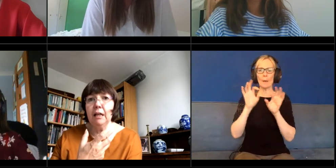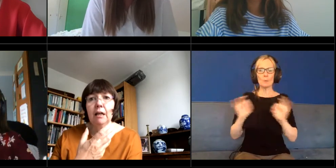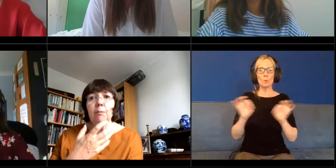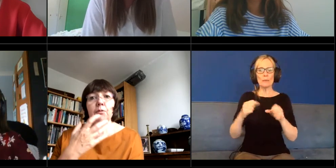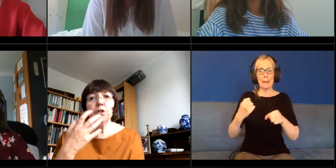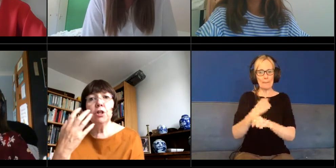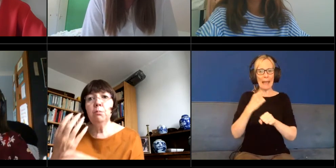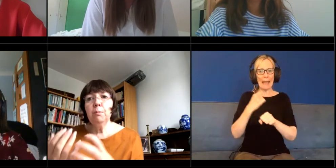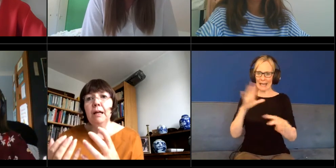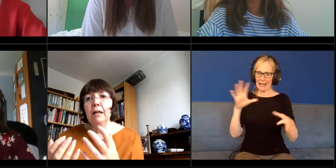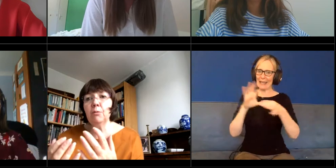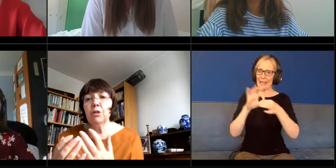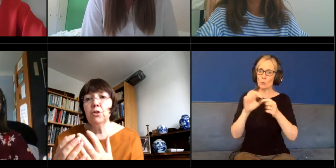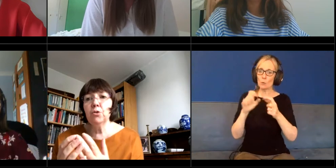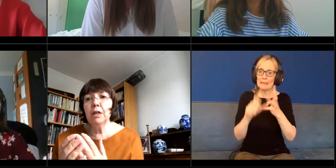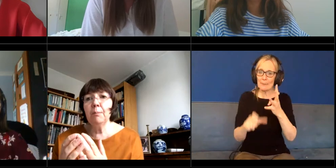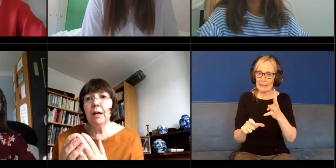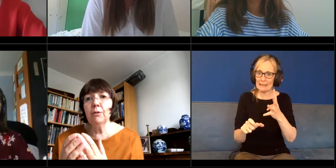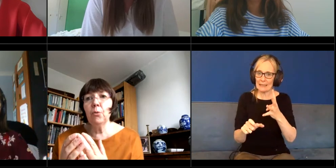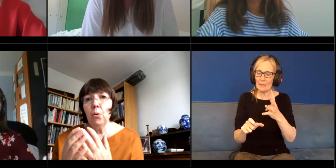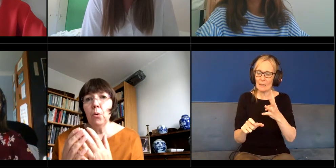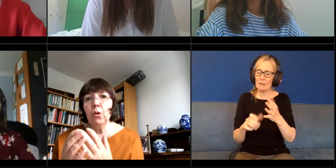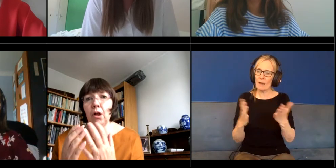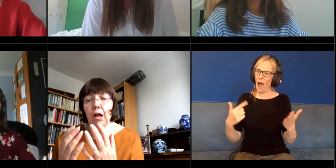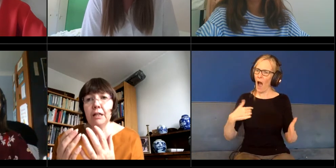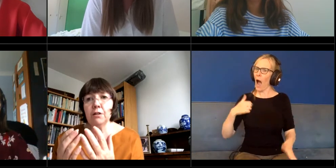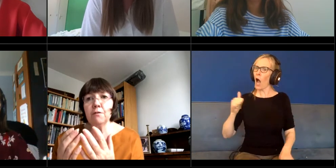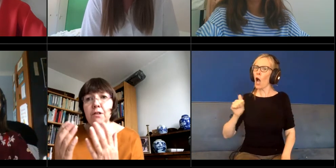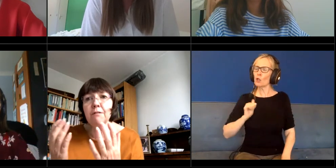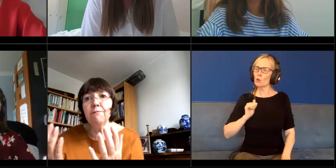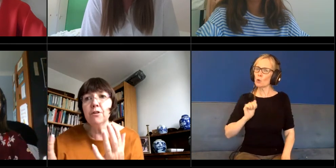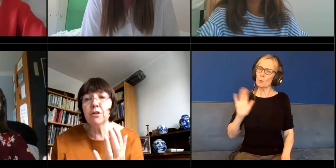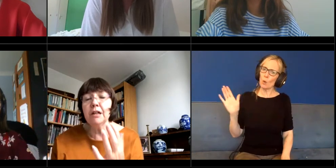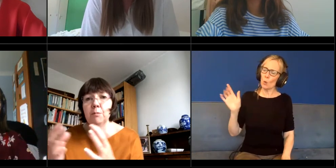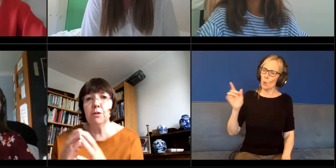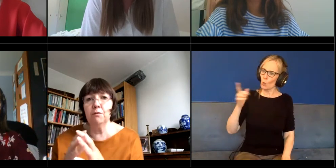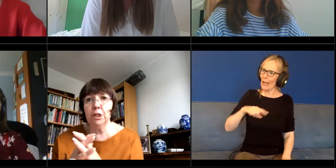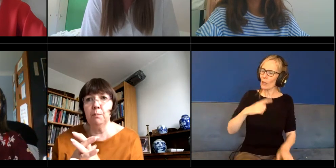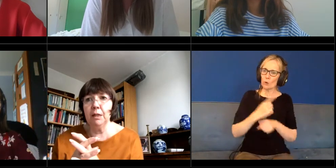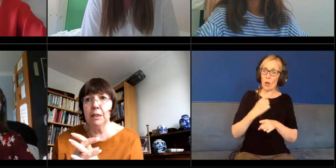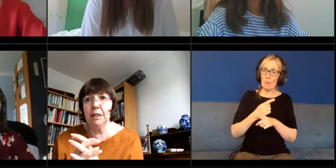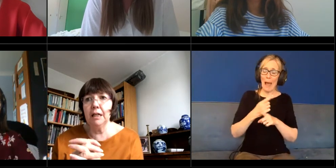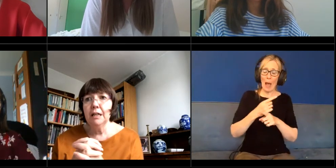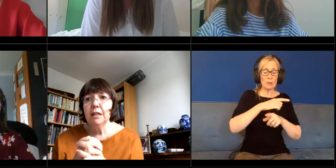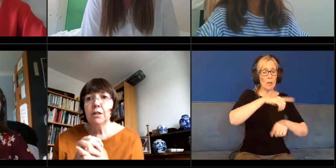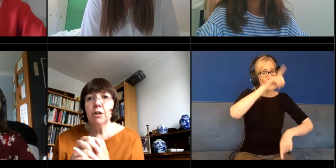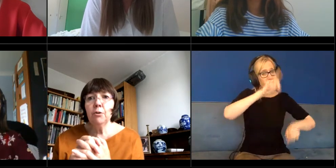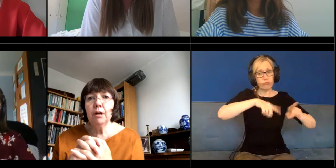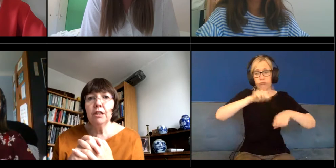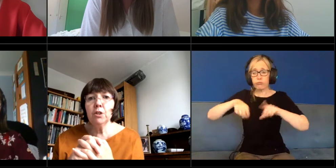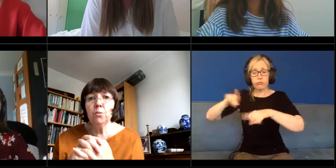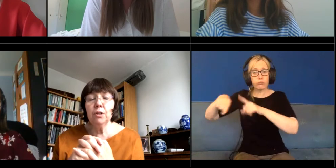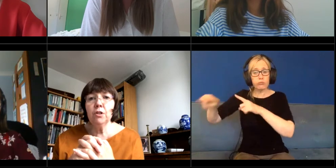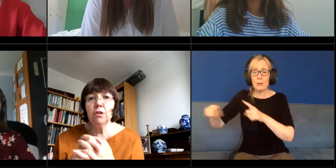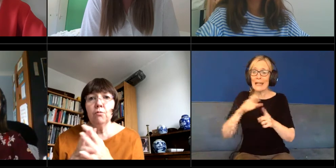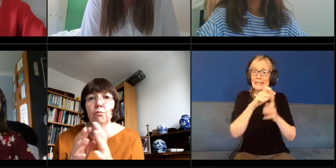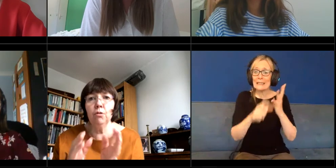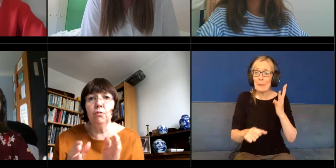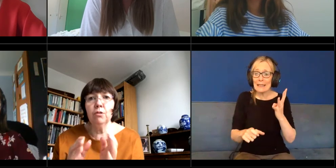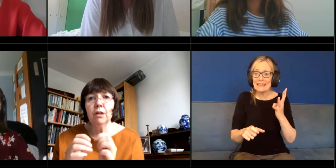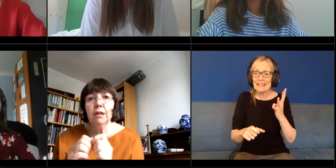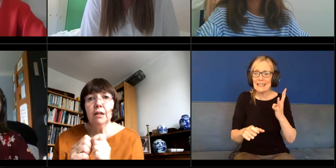disability, presumably we're talking about all kinds of different types of disability. So I just